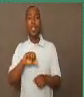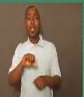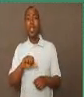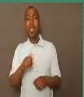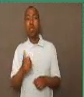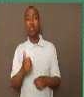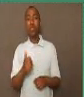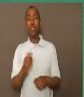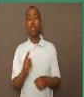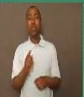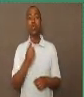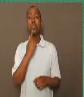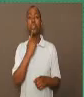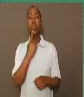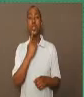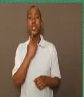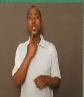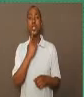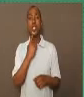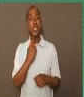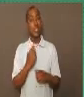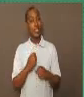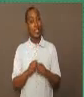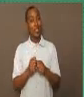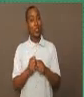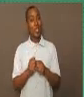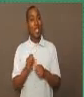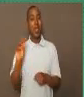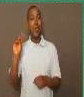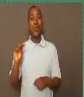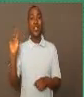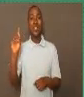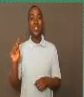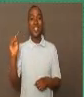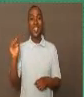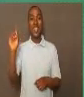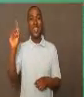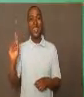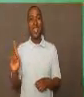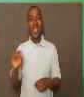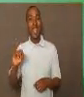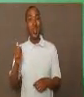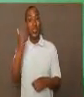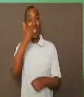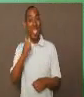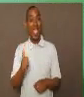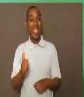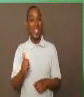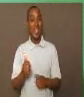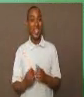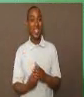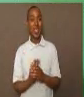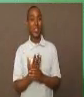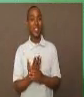others break down sugar to produce methane and other gases. This